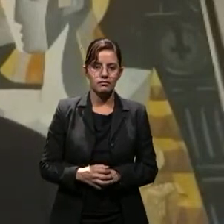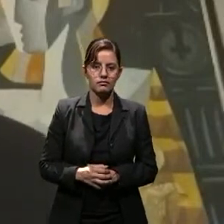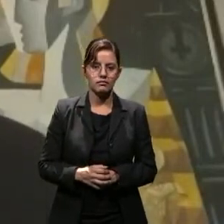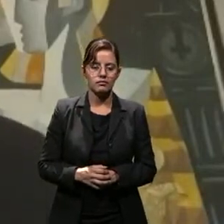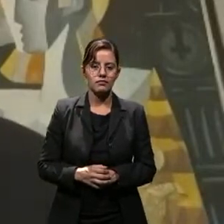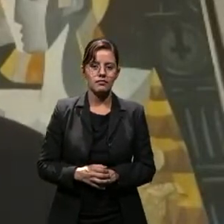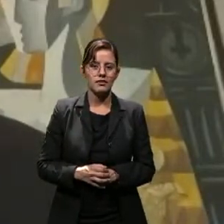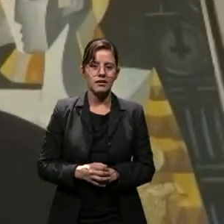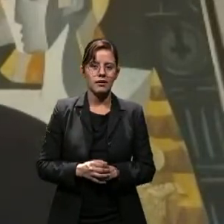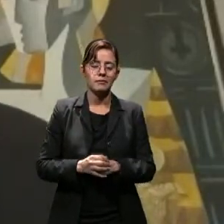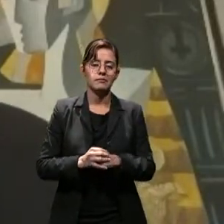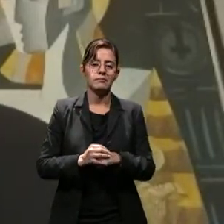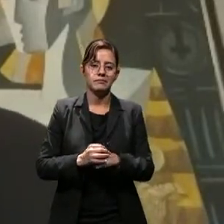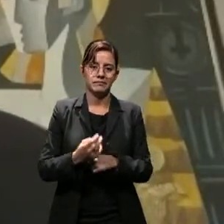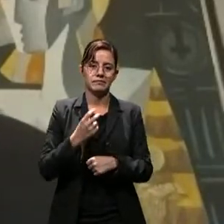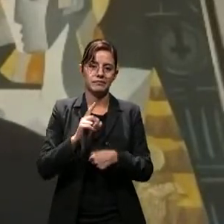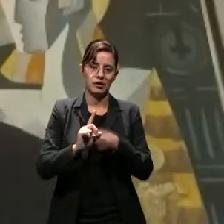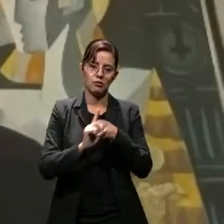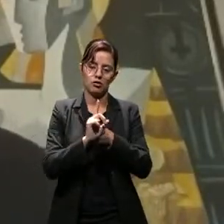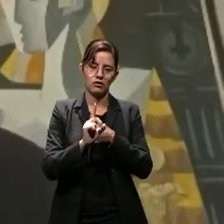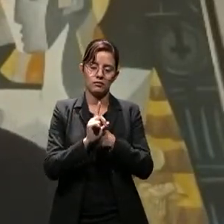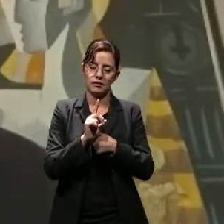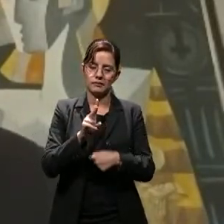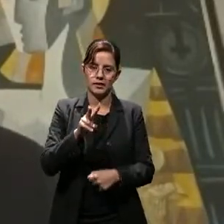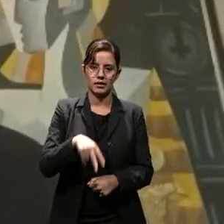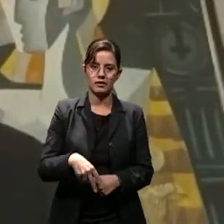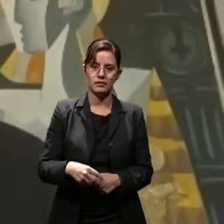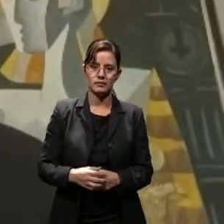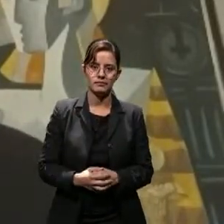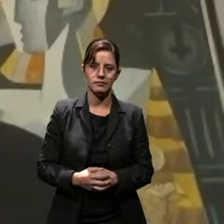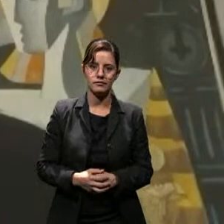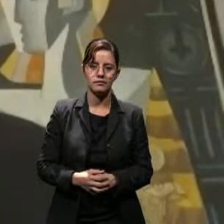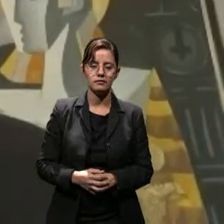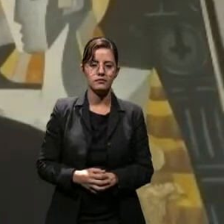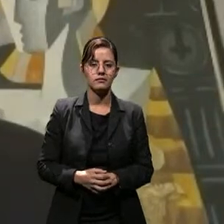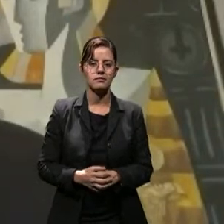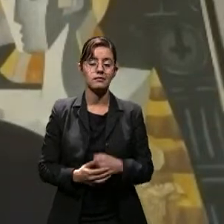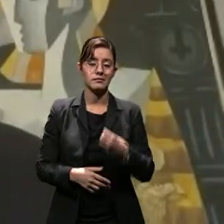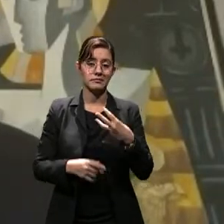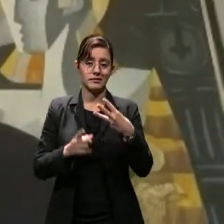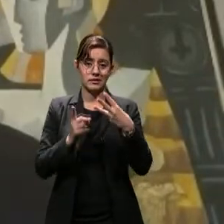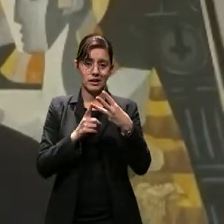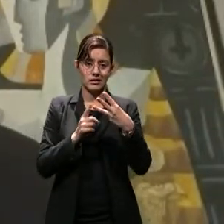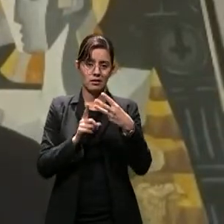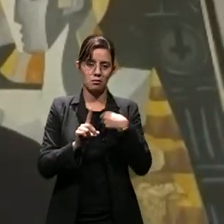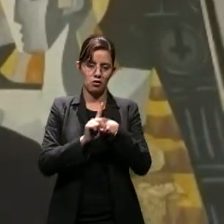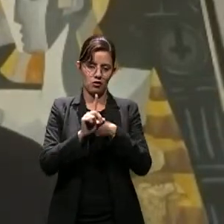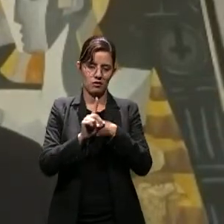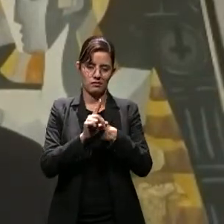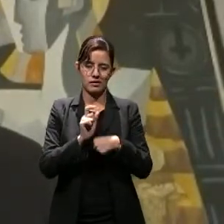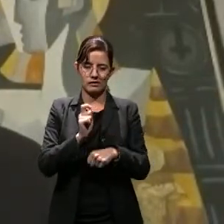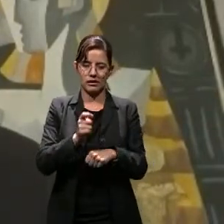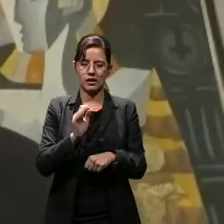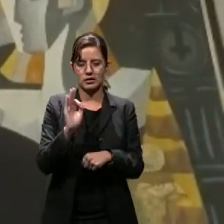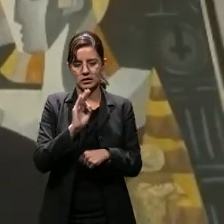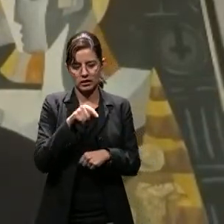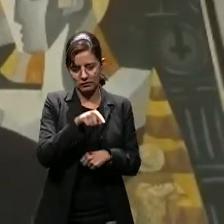In these cases, of course, we are talking about major irregularities. And the third element